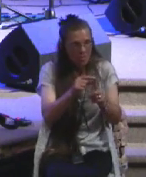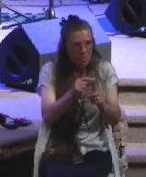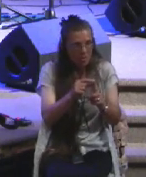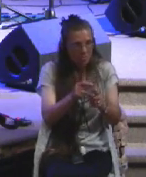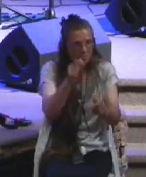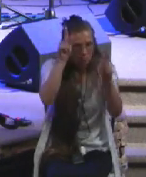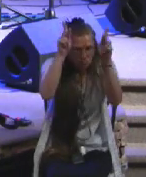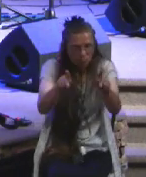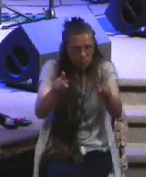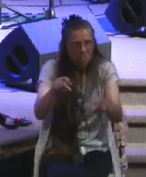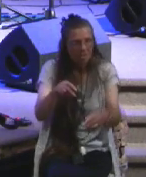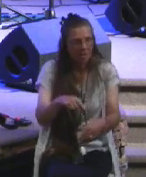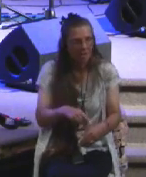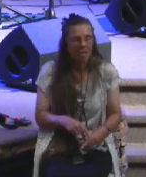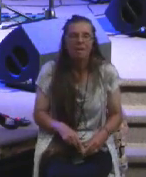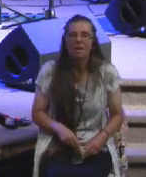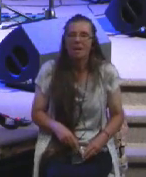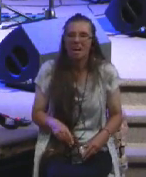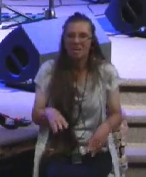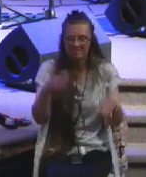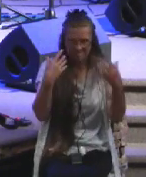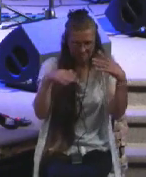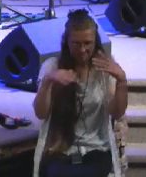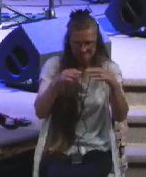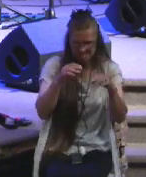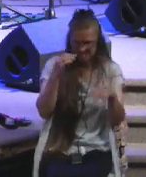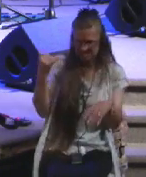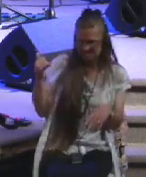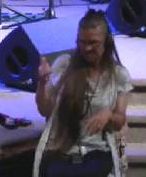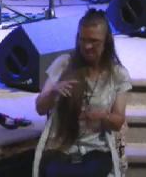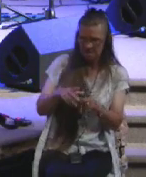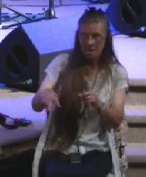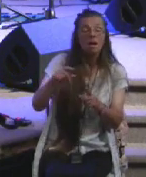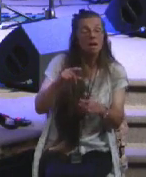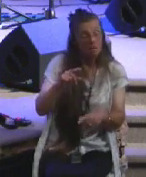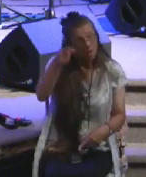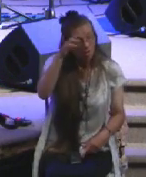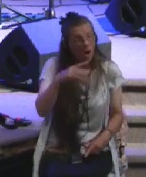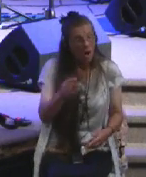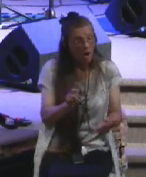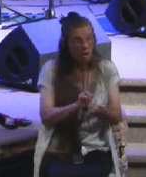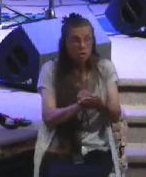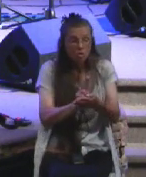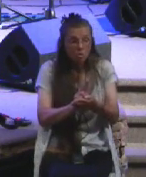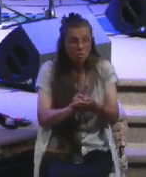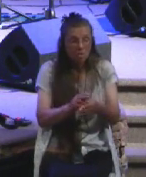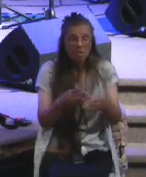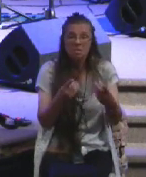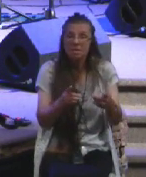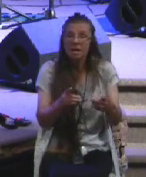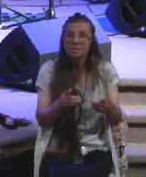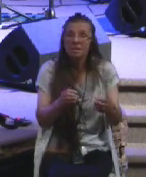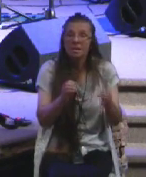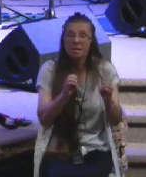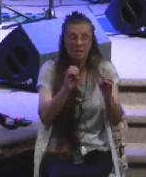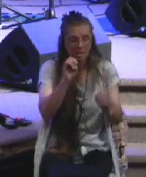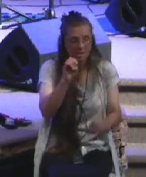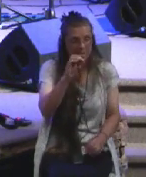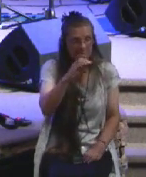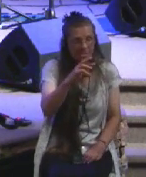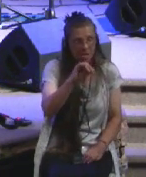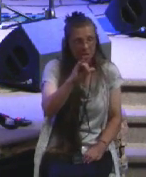get beyond some of the silliness and the hype. But God does use things like ciphers and encryptions inside